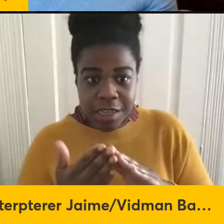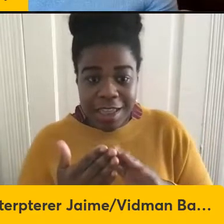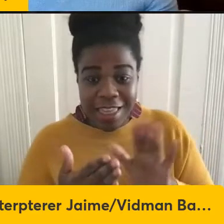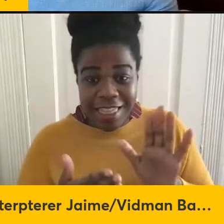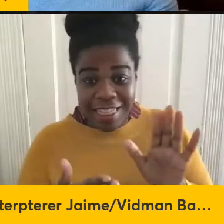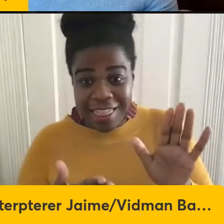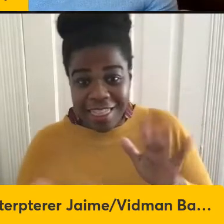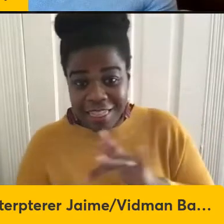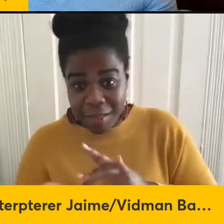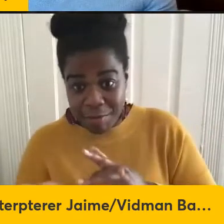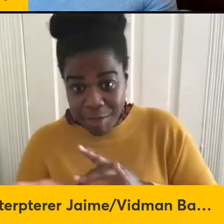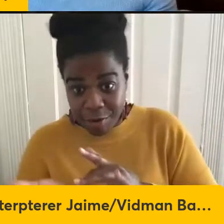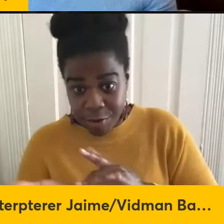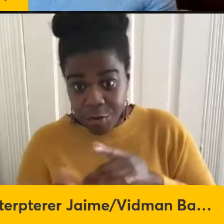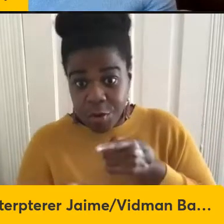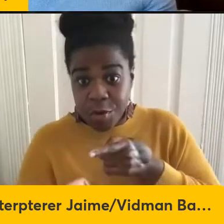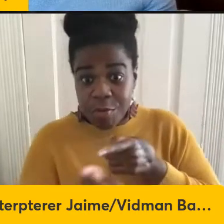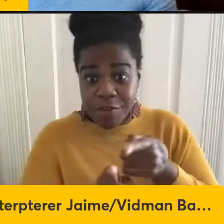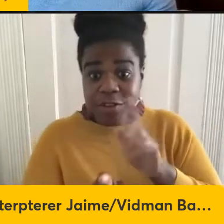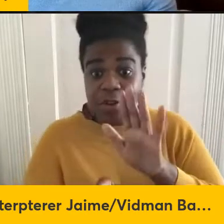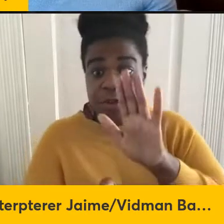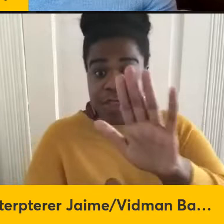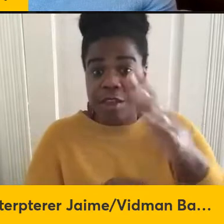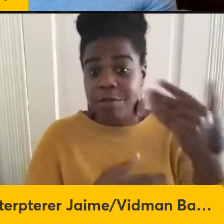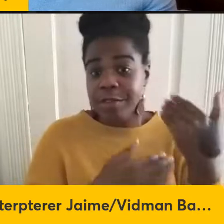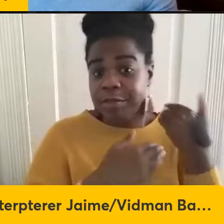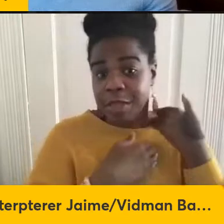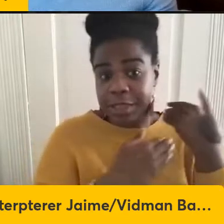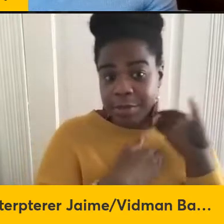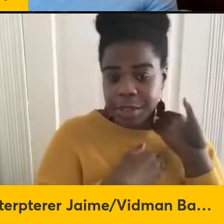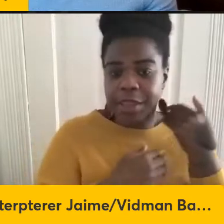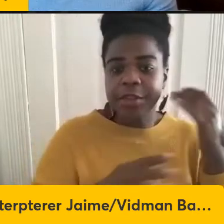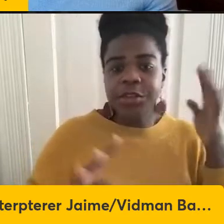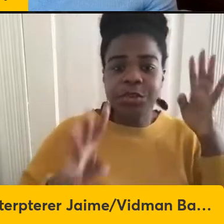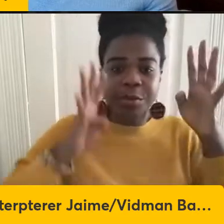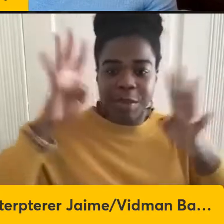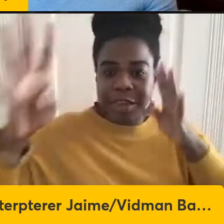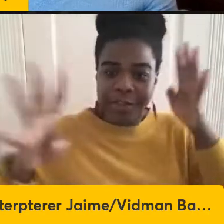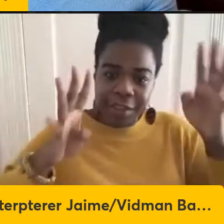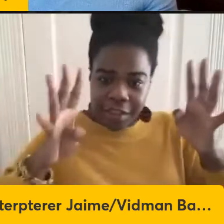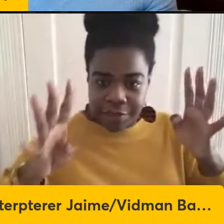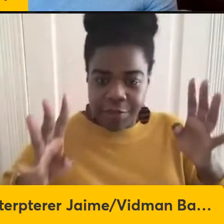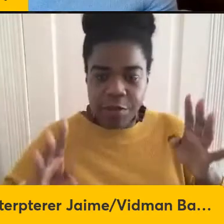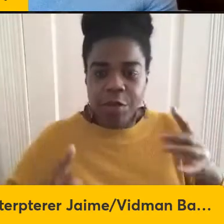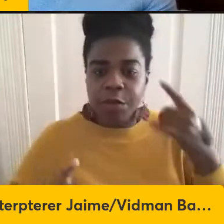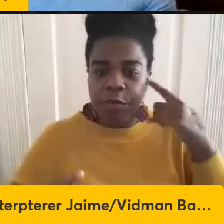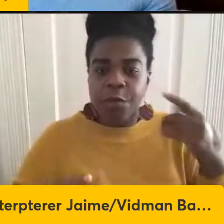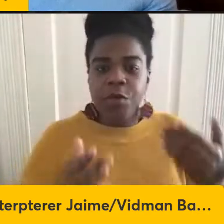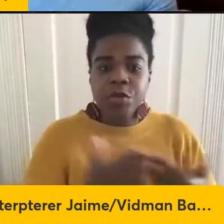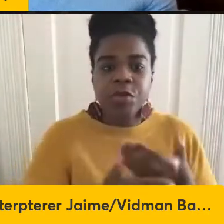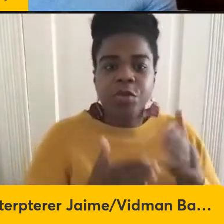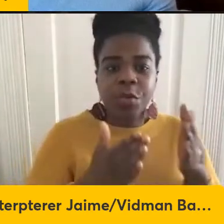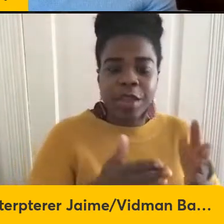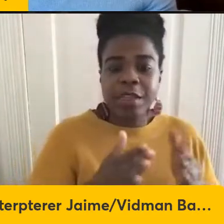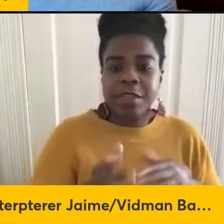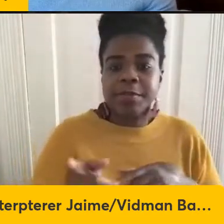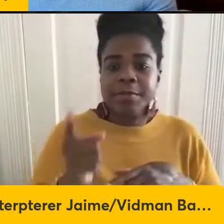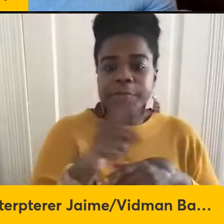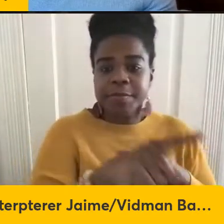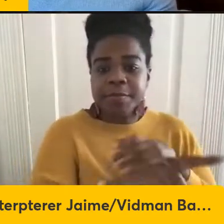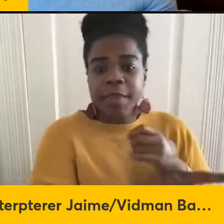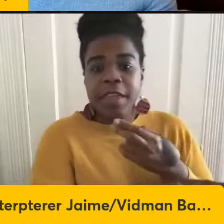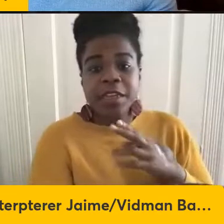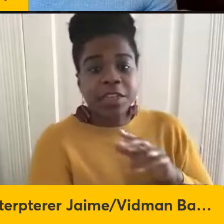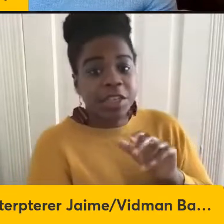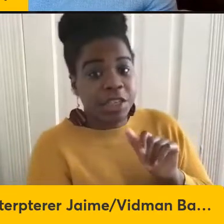people's professionals, their responsibility to be innovative and think of new ways. That's absolutely